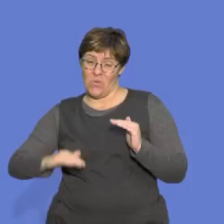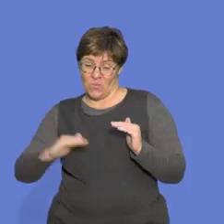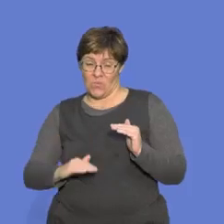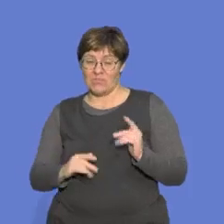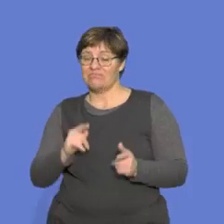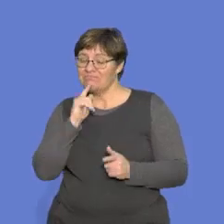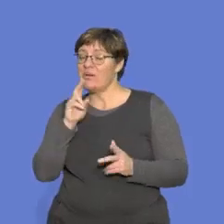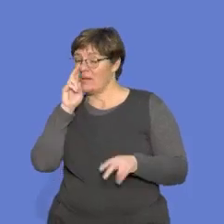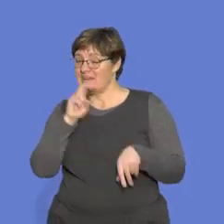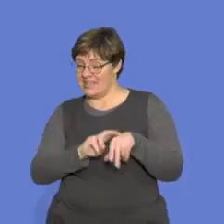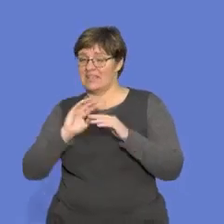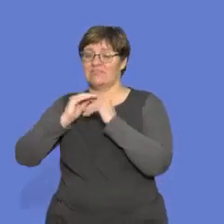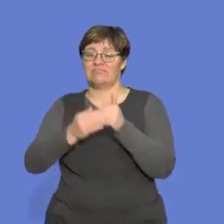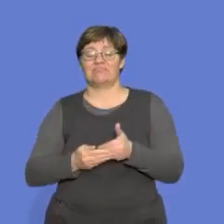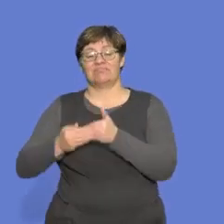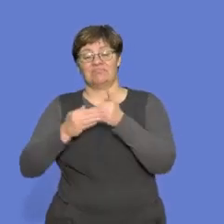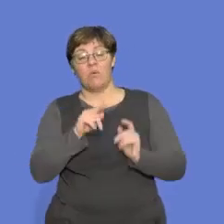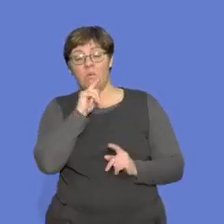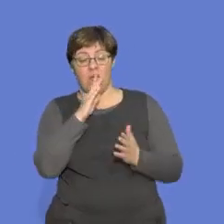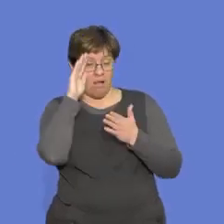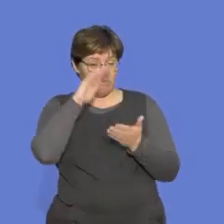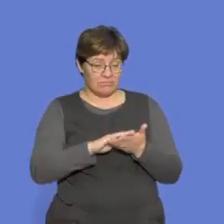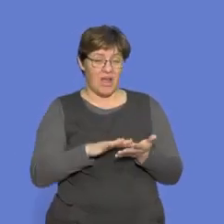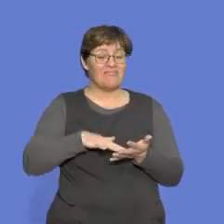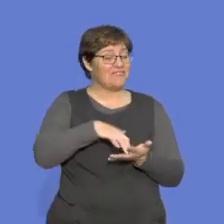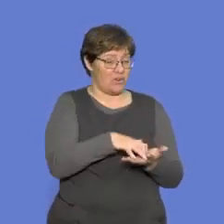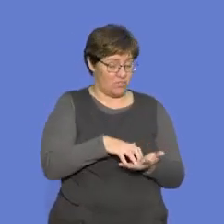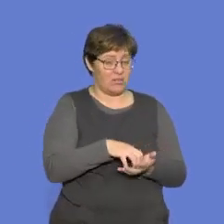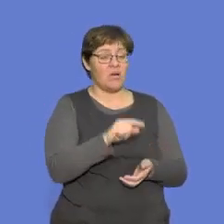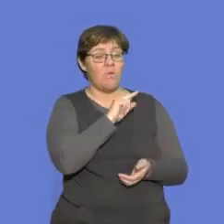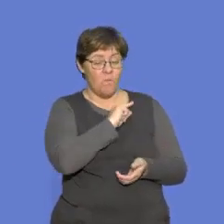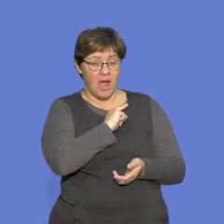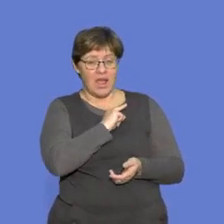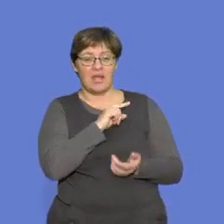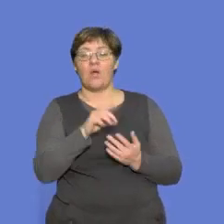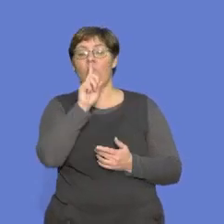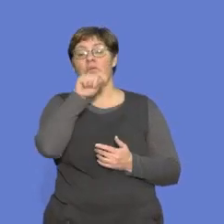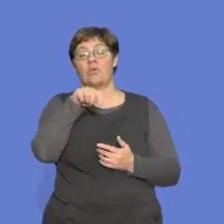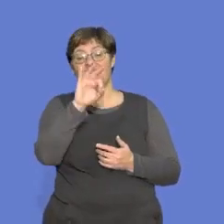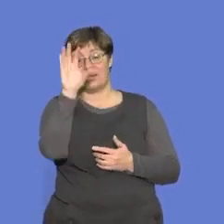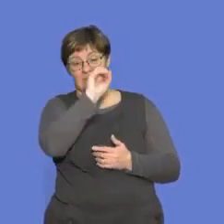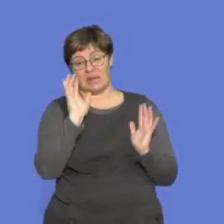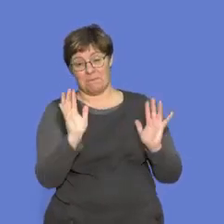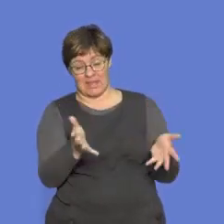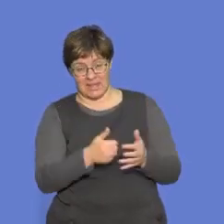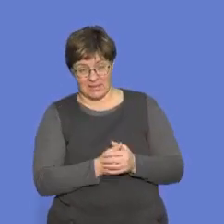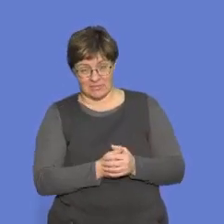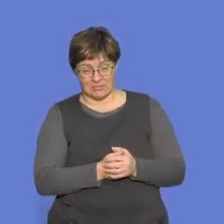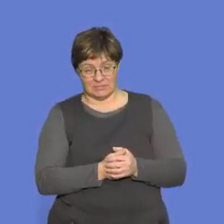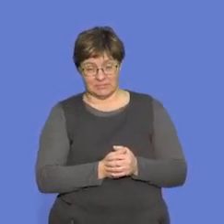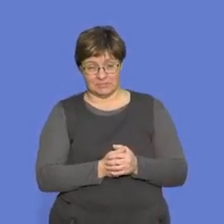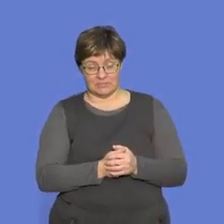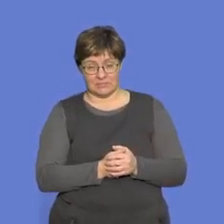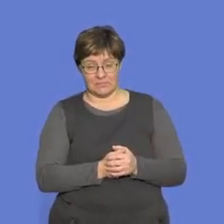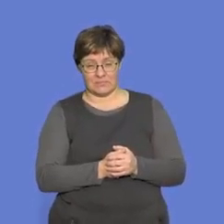because they're highly vulnerable, as we have that unique 1.3% of the world population of different species here